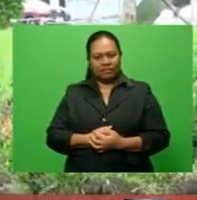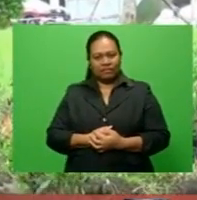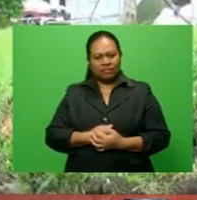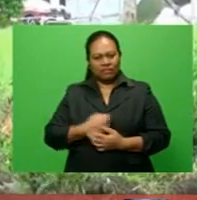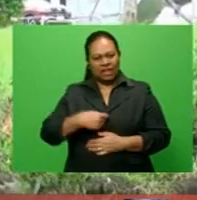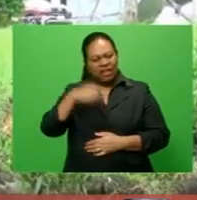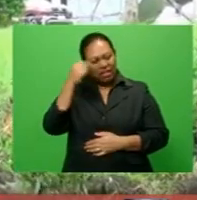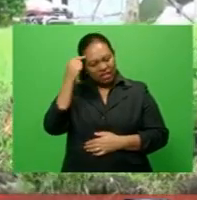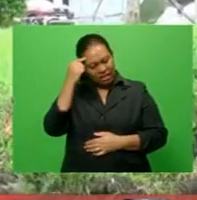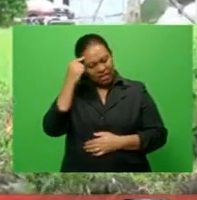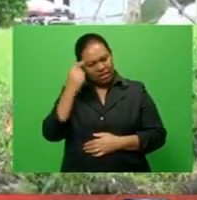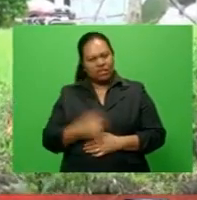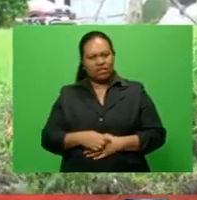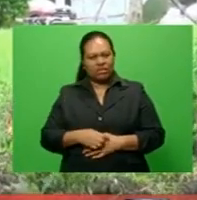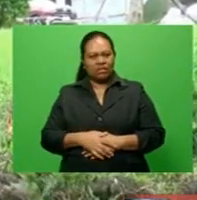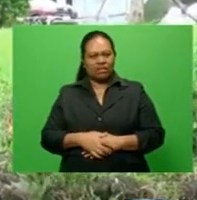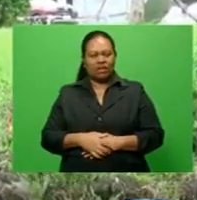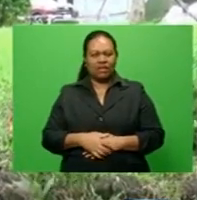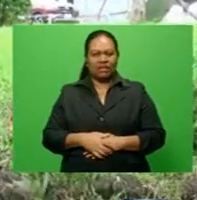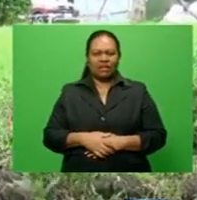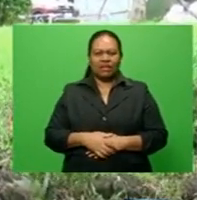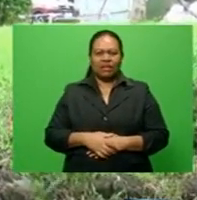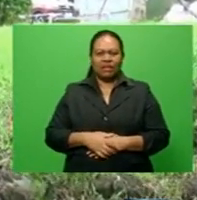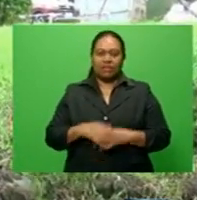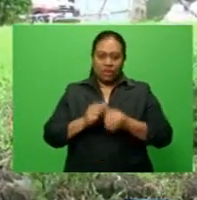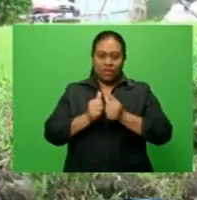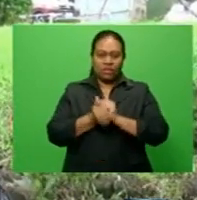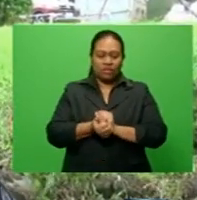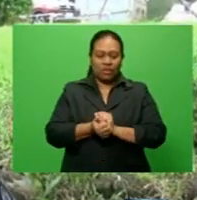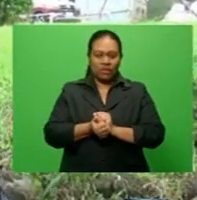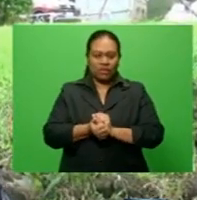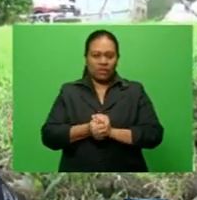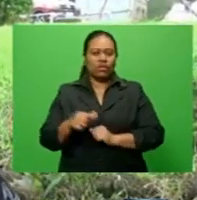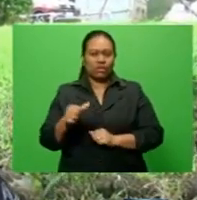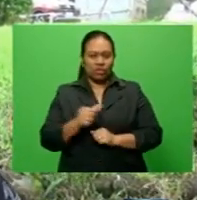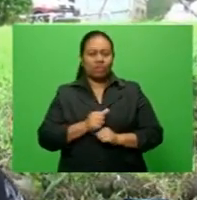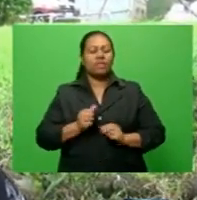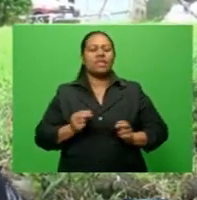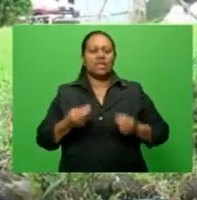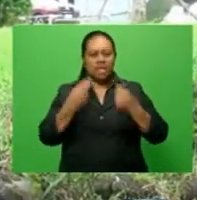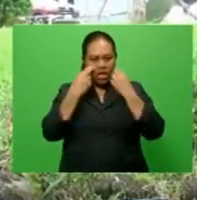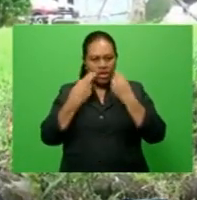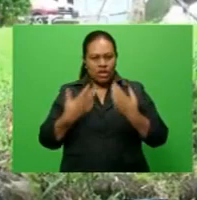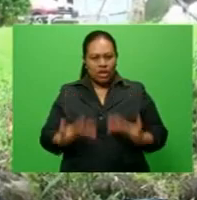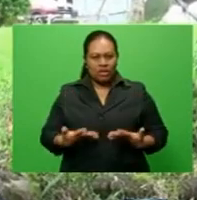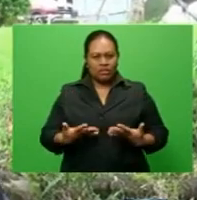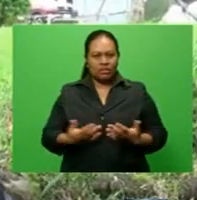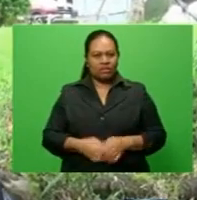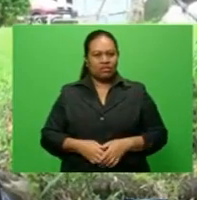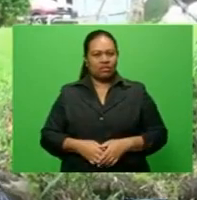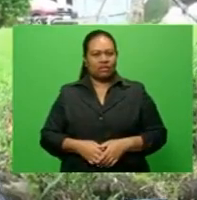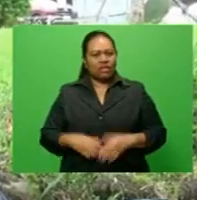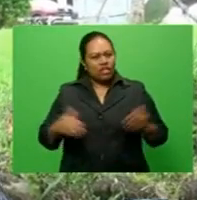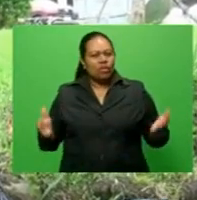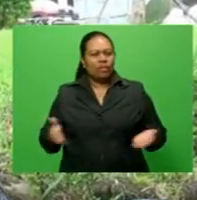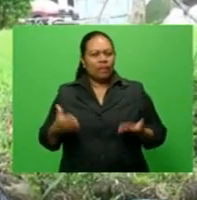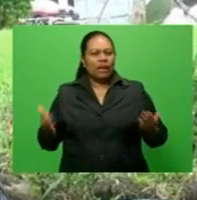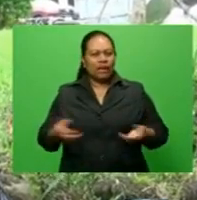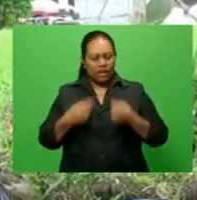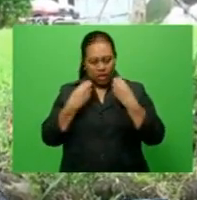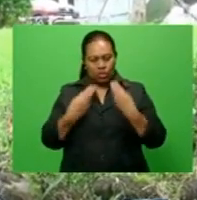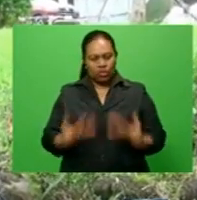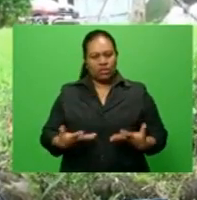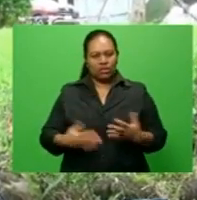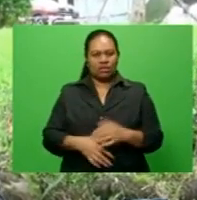they should be banned for life, because sports it should be natural, it should be played naturally. They shouldn't be involved in anything